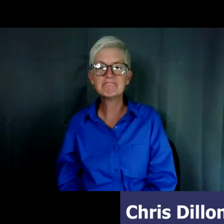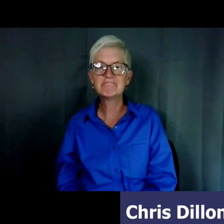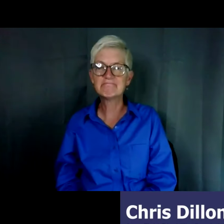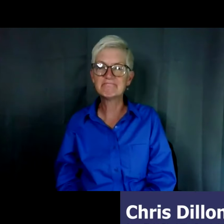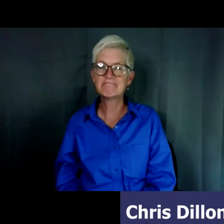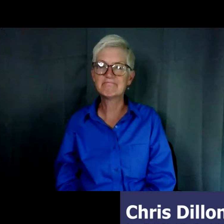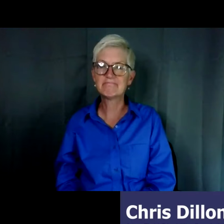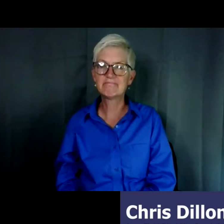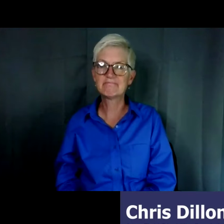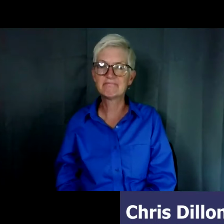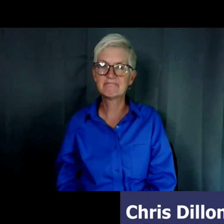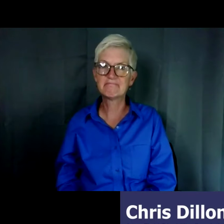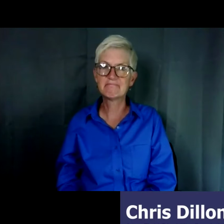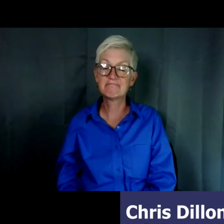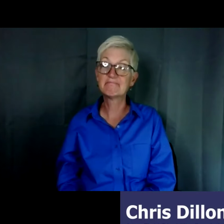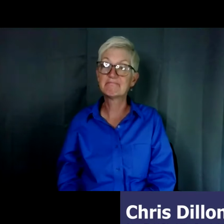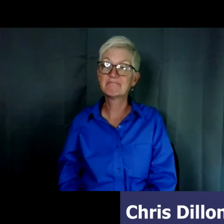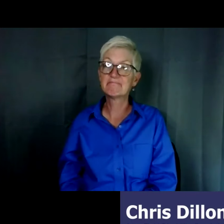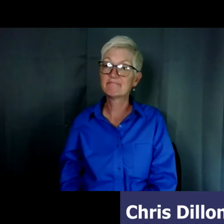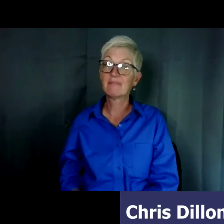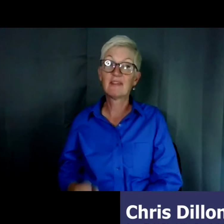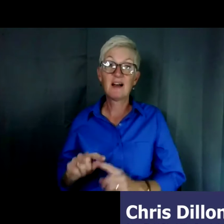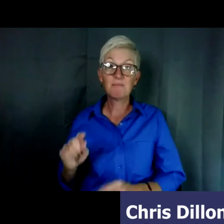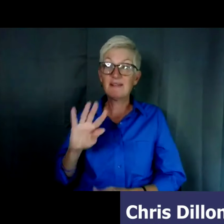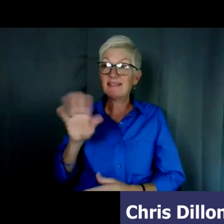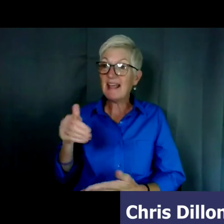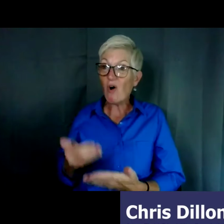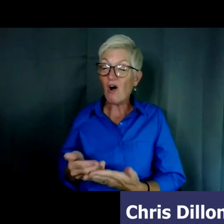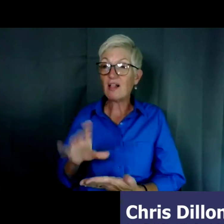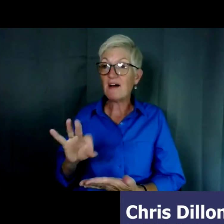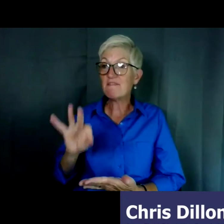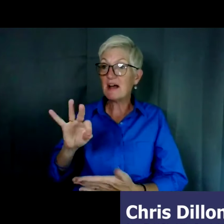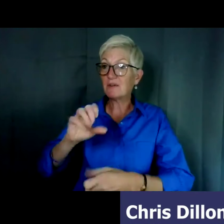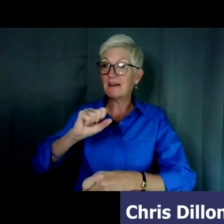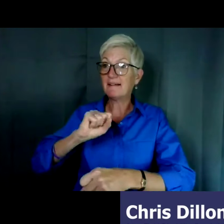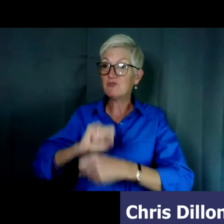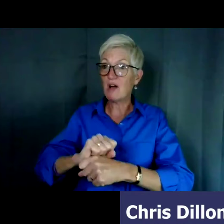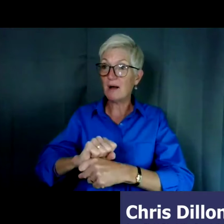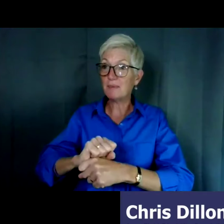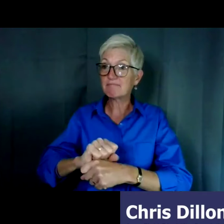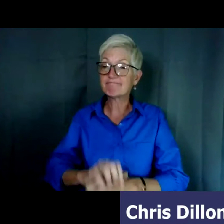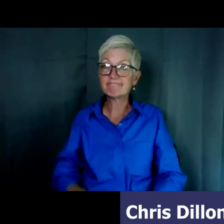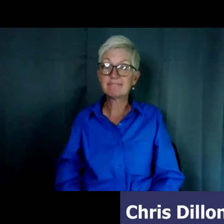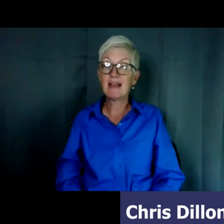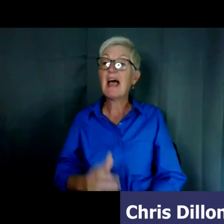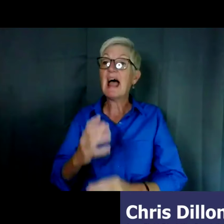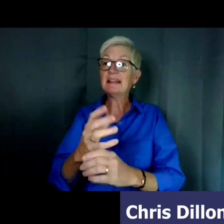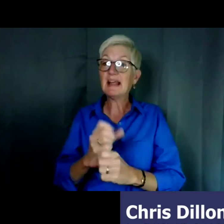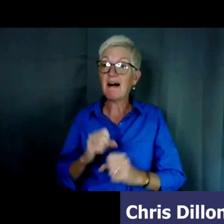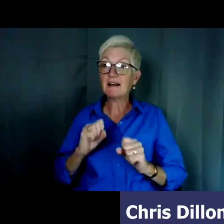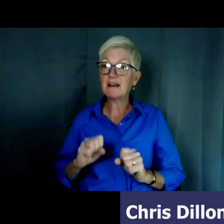that the candidates all got jobs after this and given an opportunity that they may have never gotten anywhere